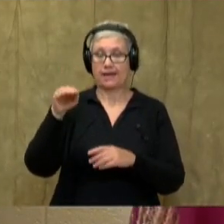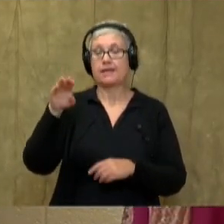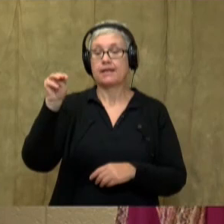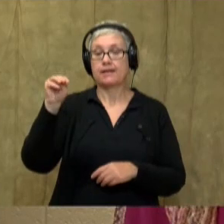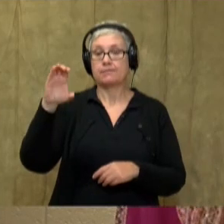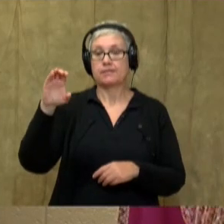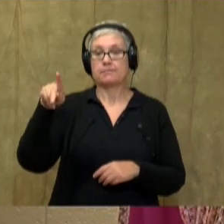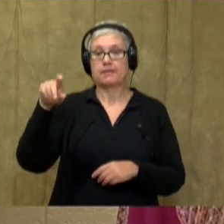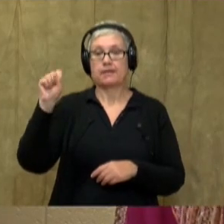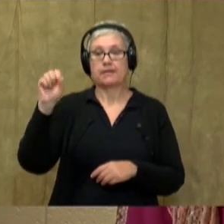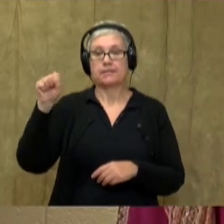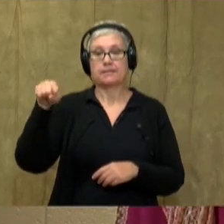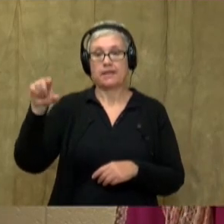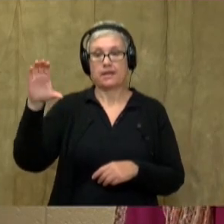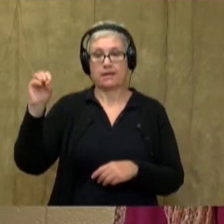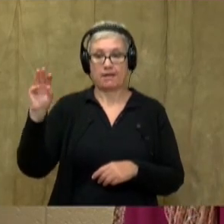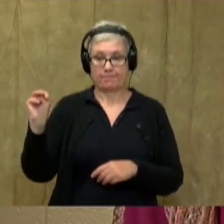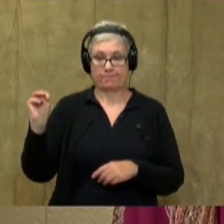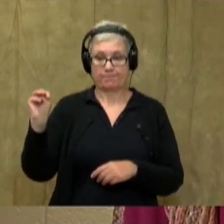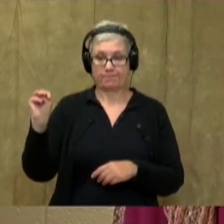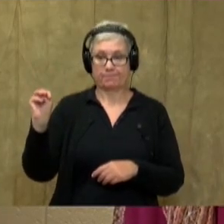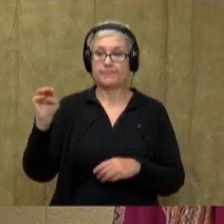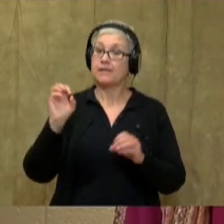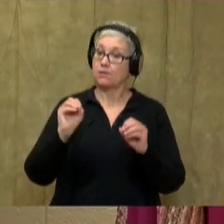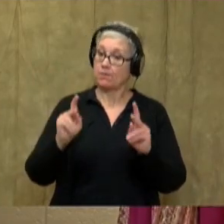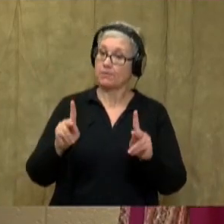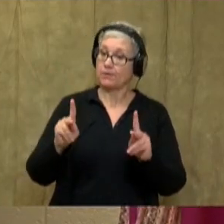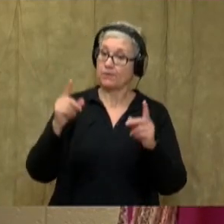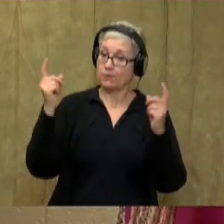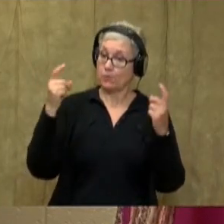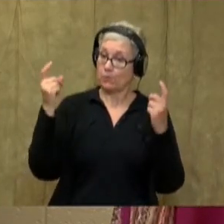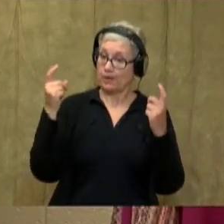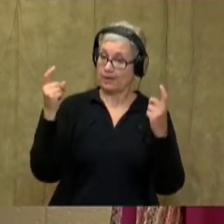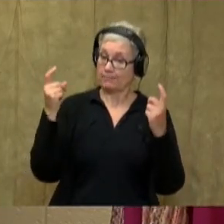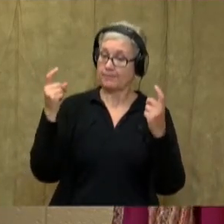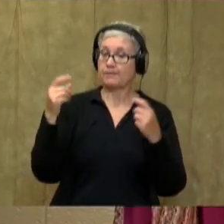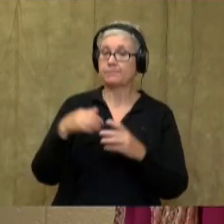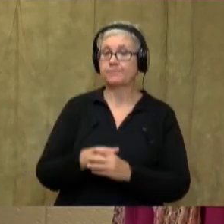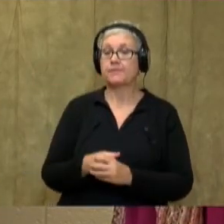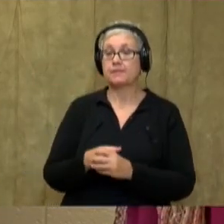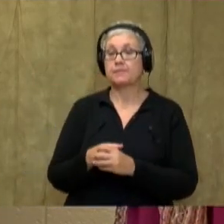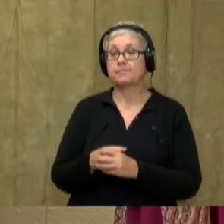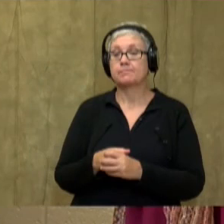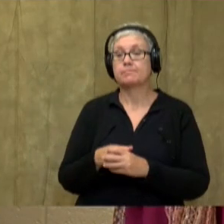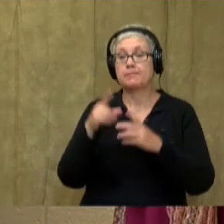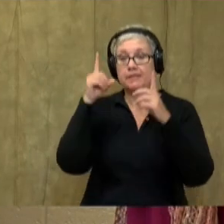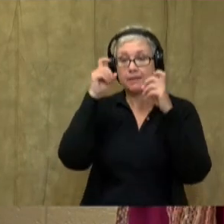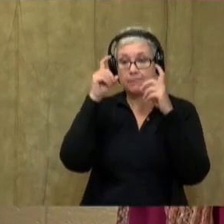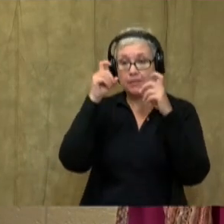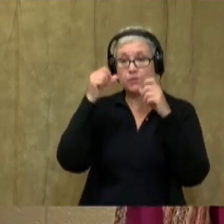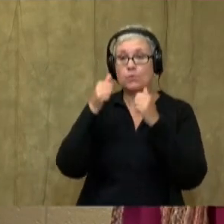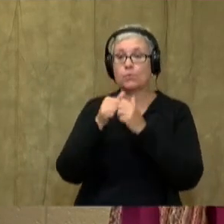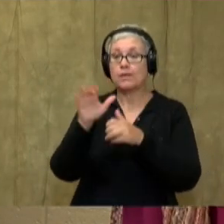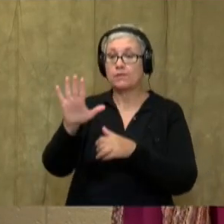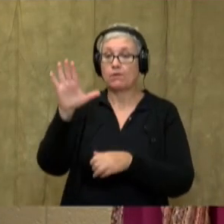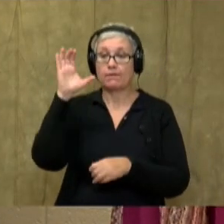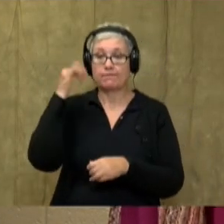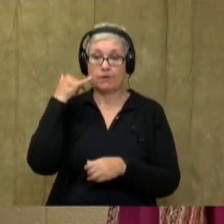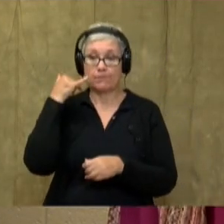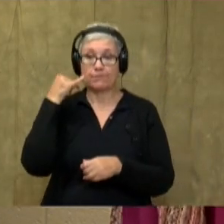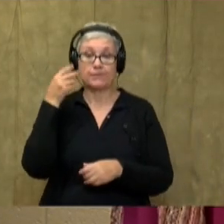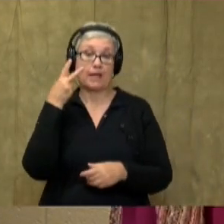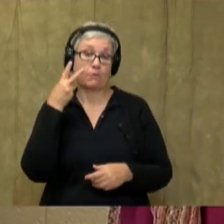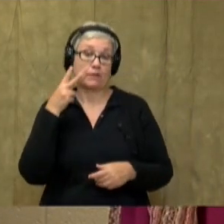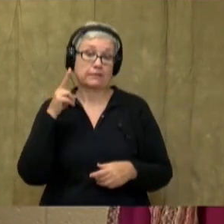mcpsstv@mcpss.com for a chance to win those prizes. Okay, so I'm gonna leave this here for just a second and make sure you get it down. And guys, I will